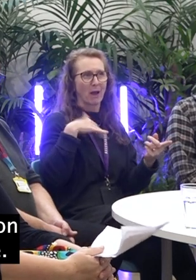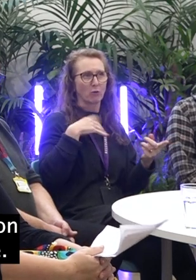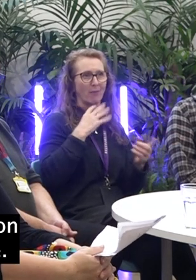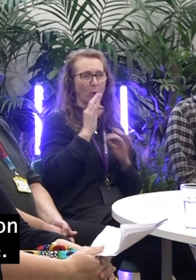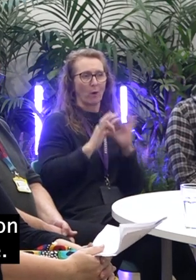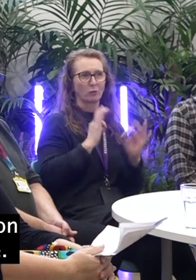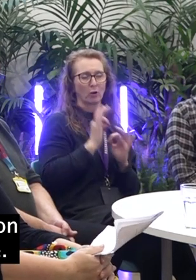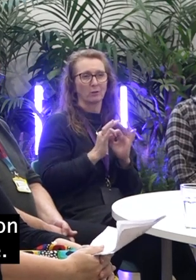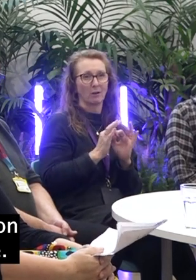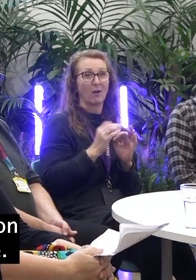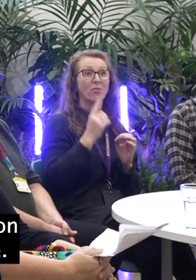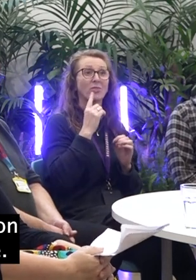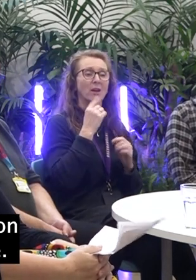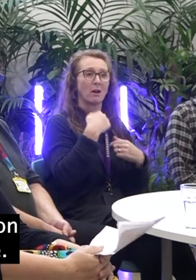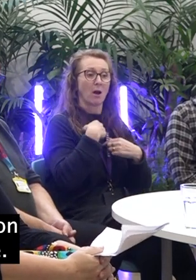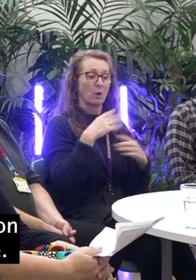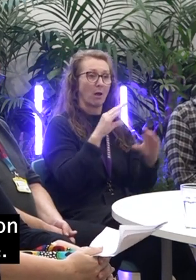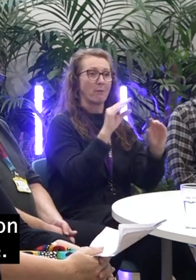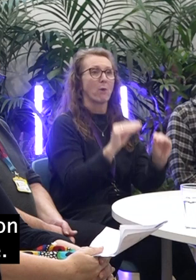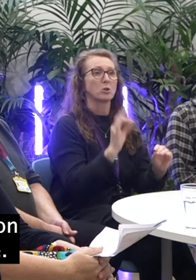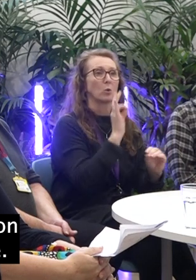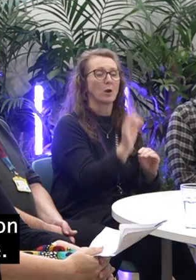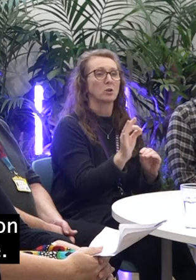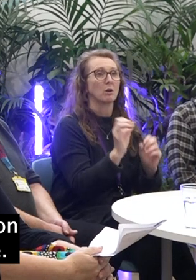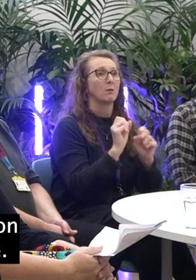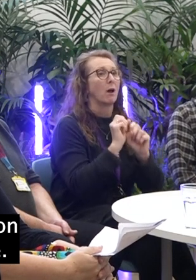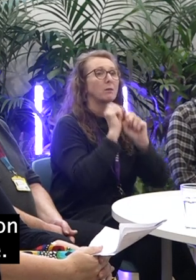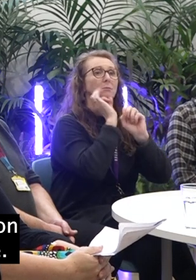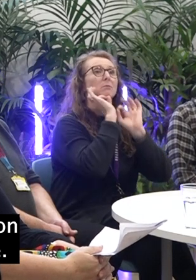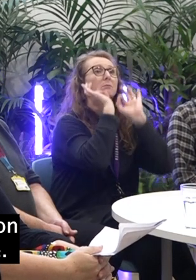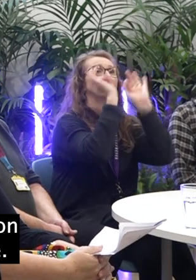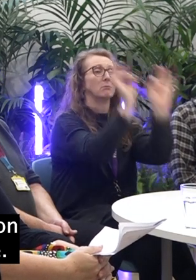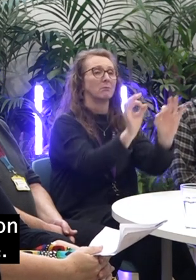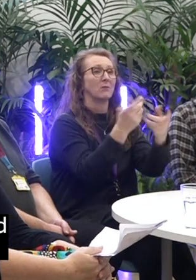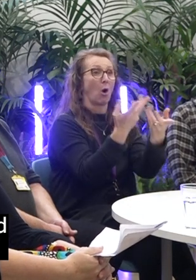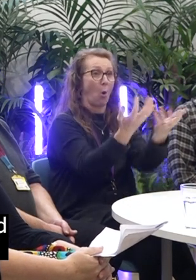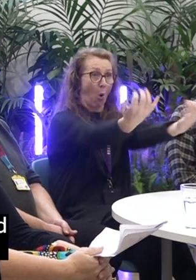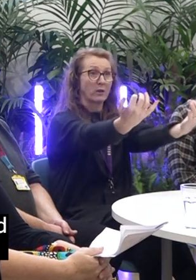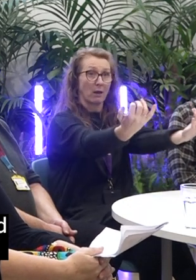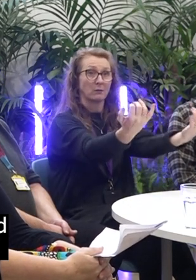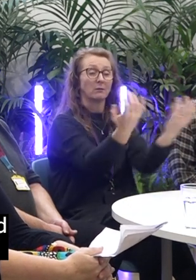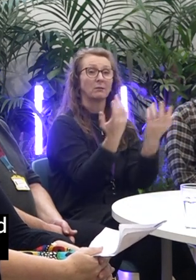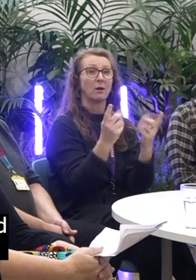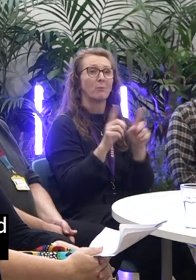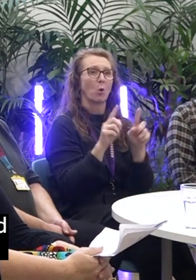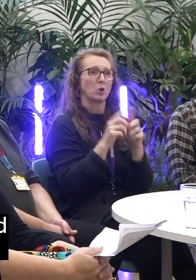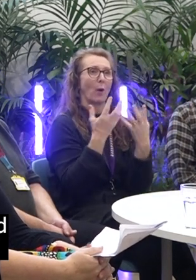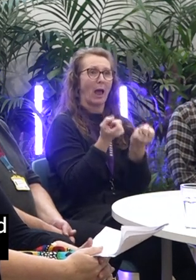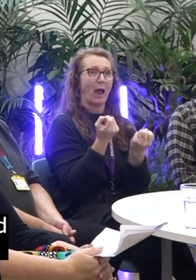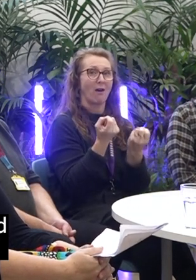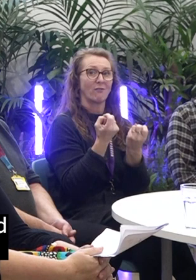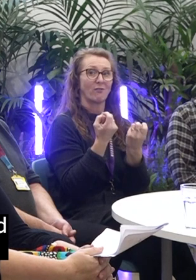And then I'm going to pose a question to all of us, you, esteemed audience. We also have an amazing,